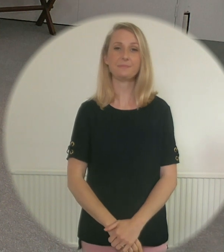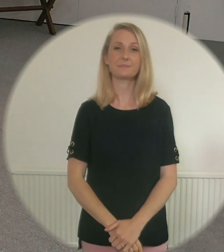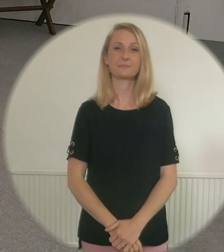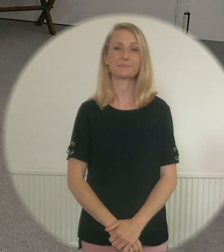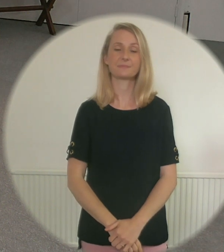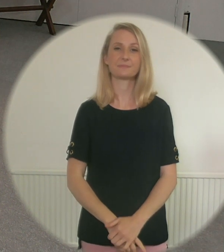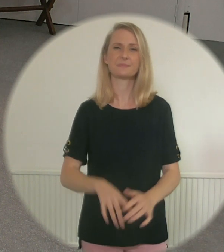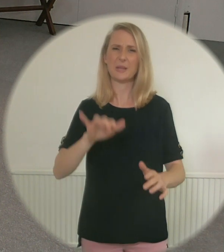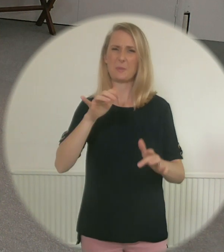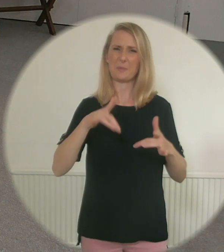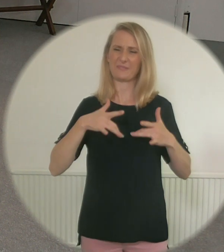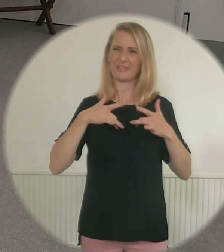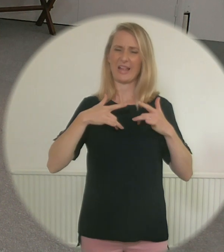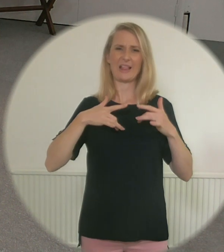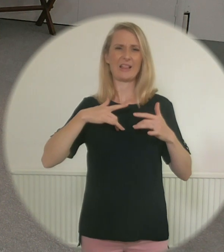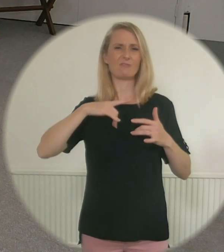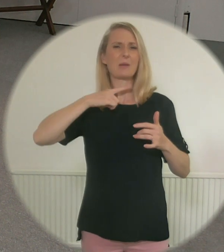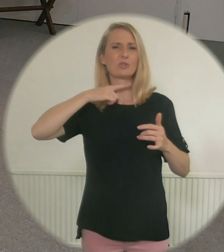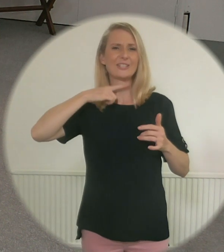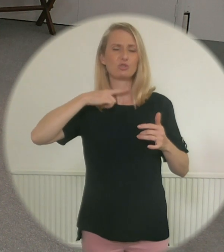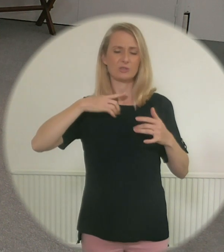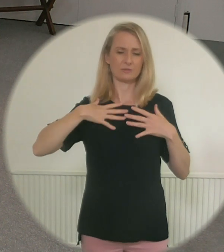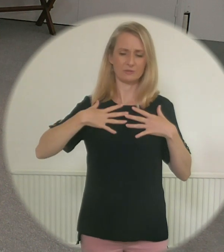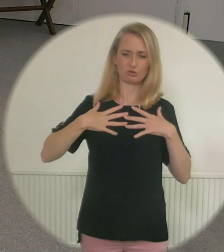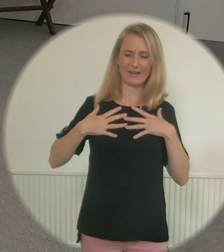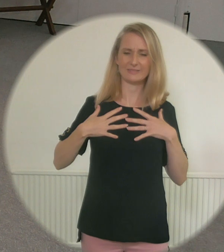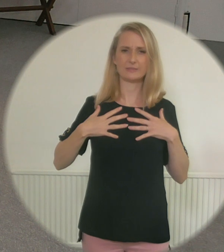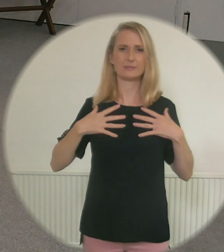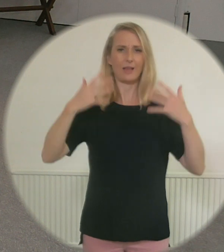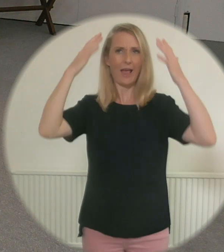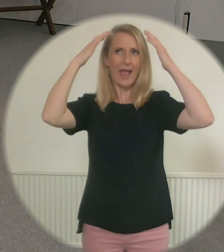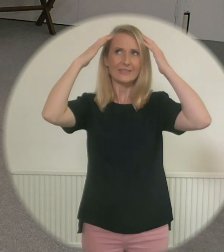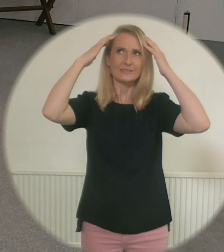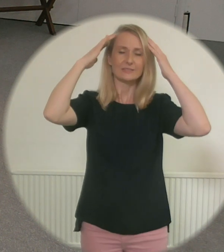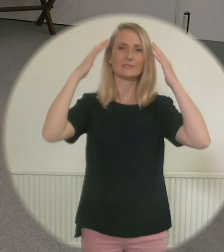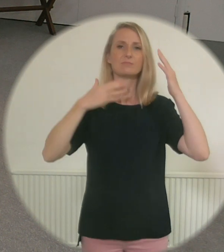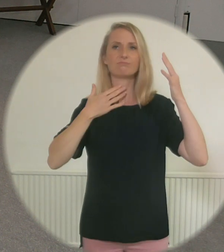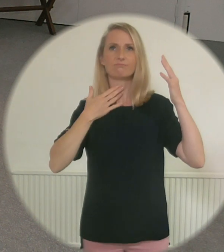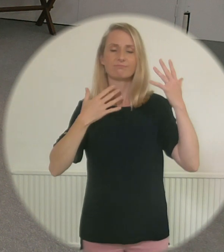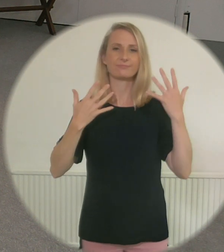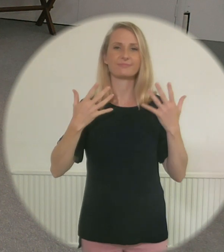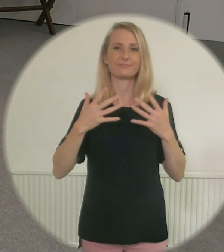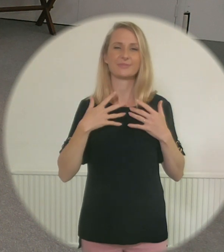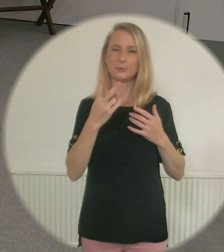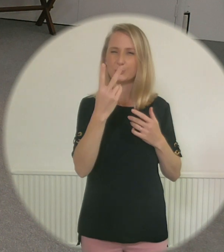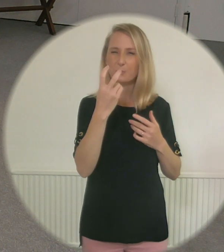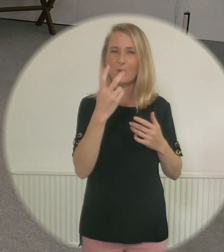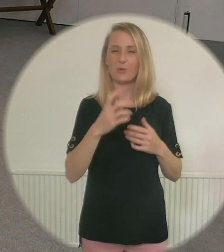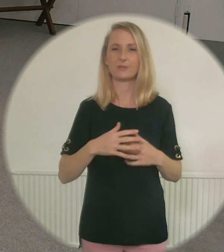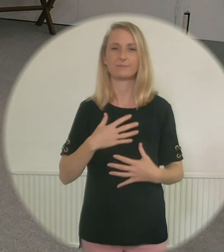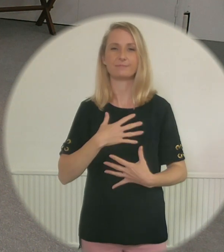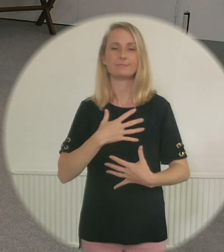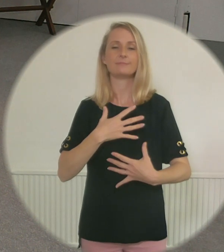You may well feel the vibration in your chest or in your head. Let's do that 2 more times.